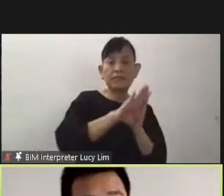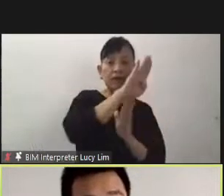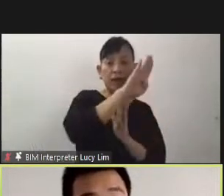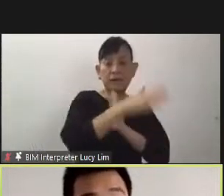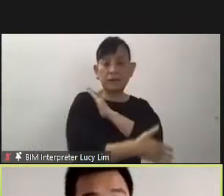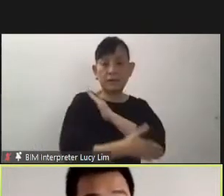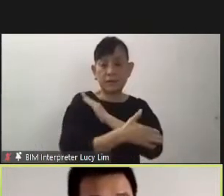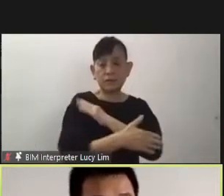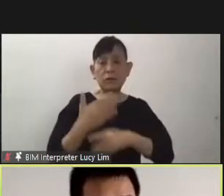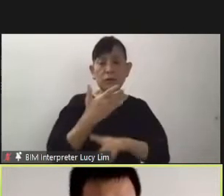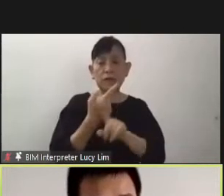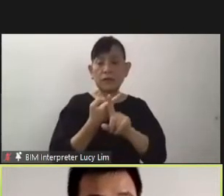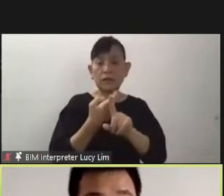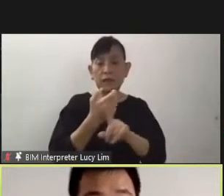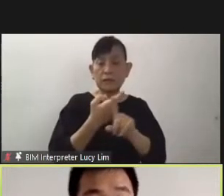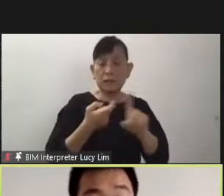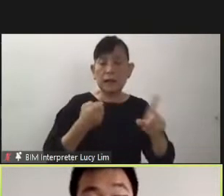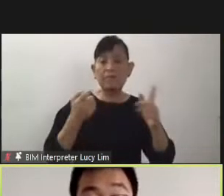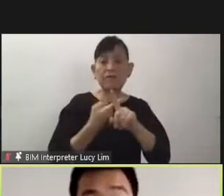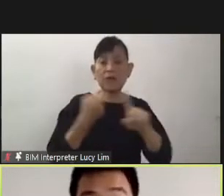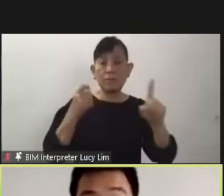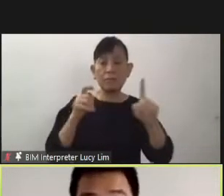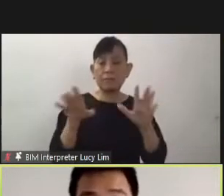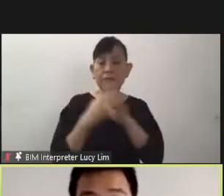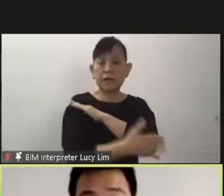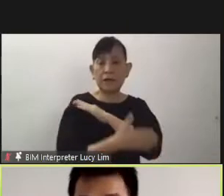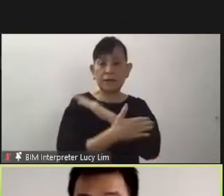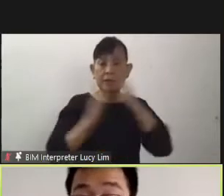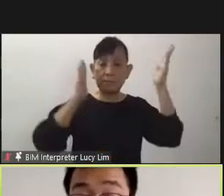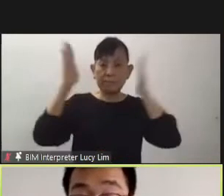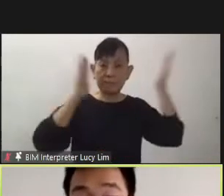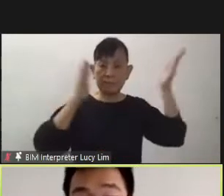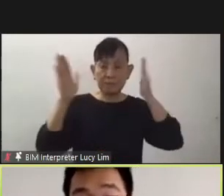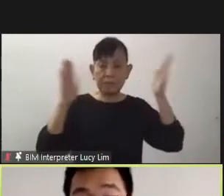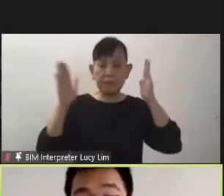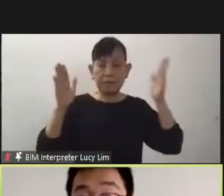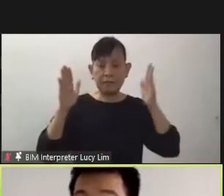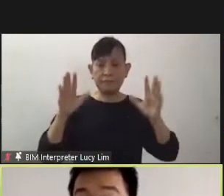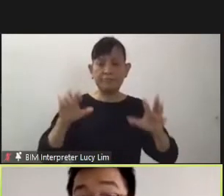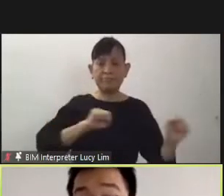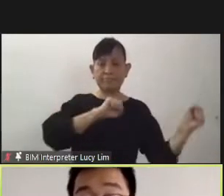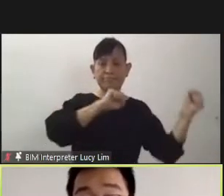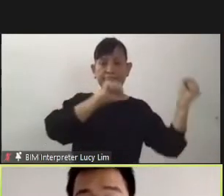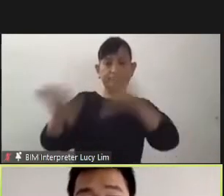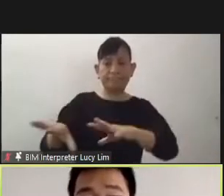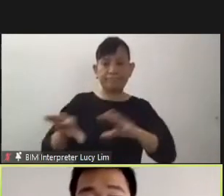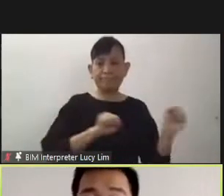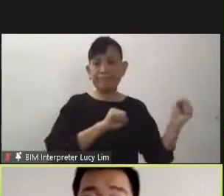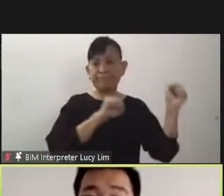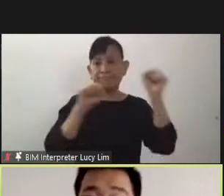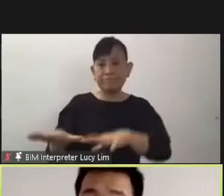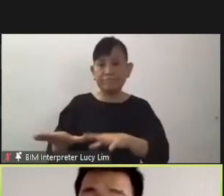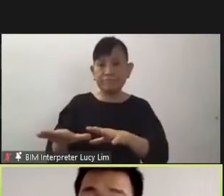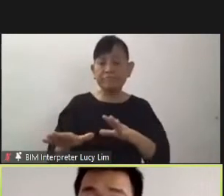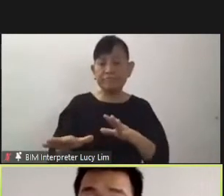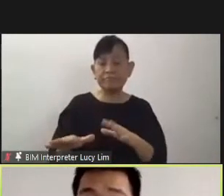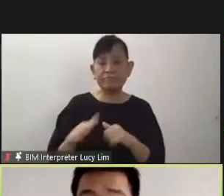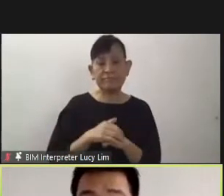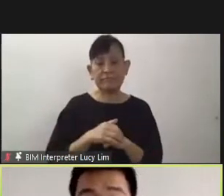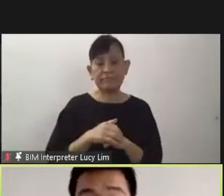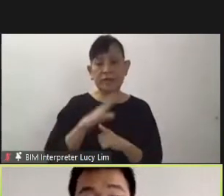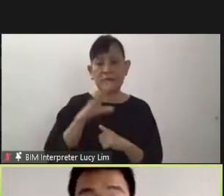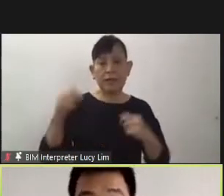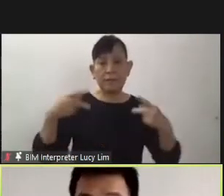Asian country, especially Malaysia, became the next destination to import all these plastic waste for recycling purpose. And